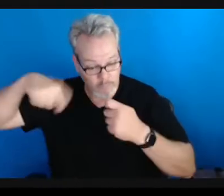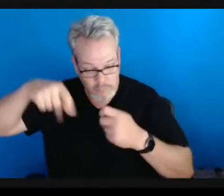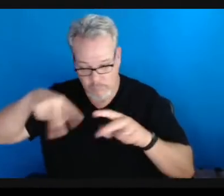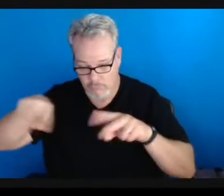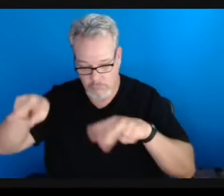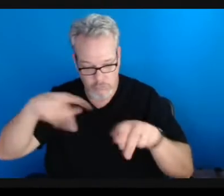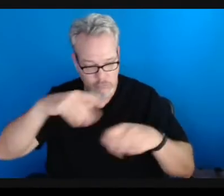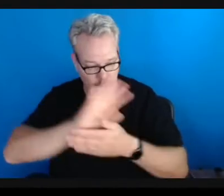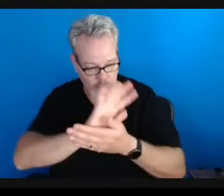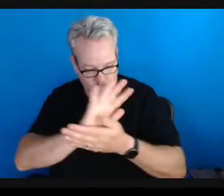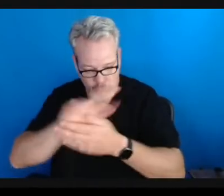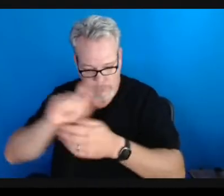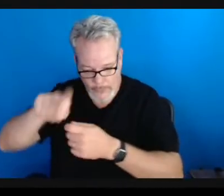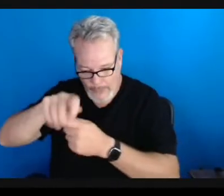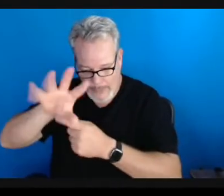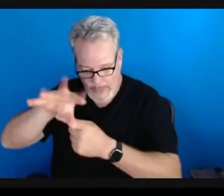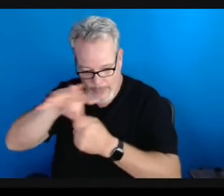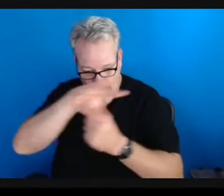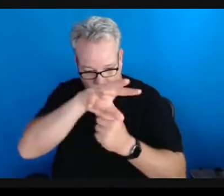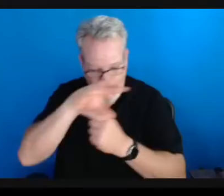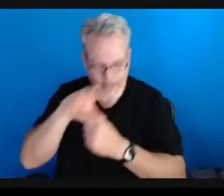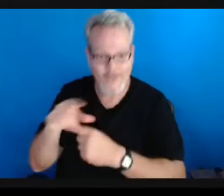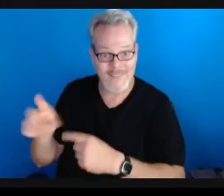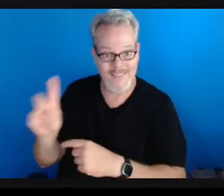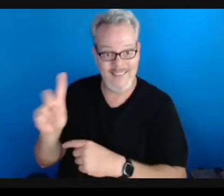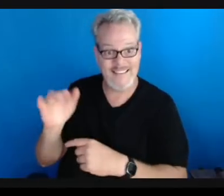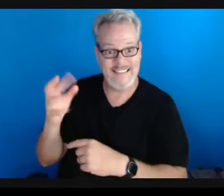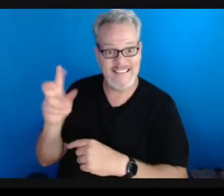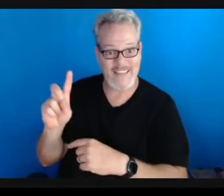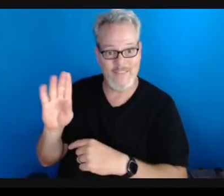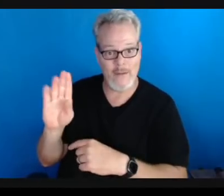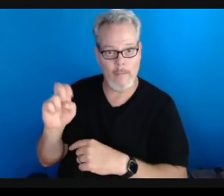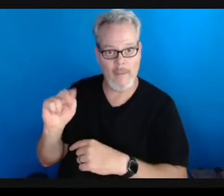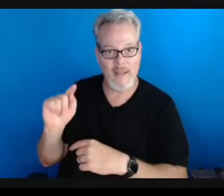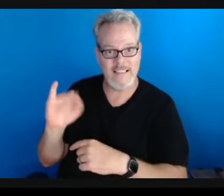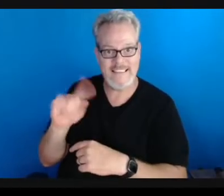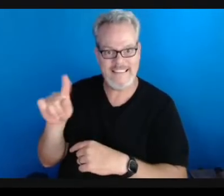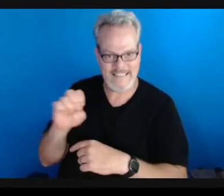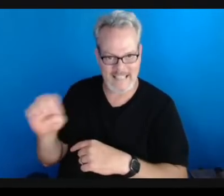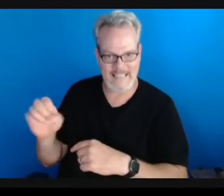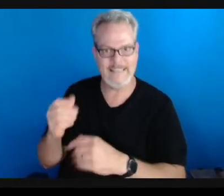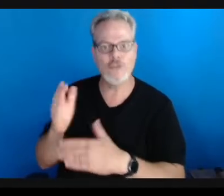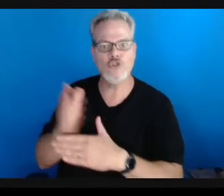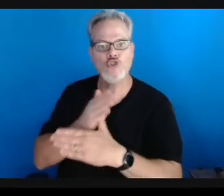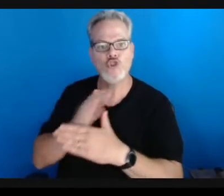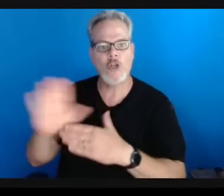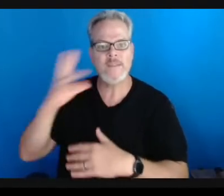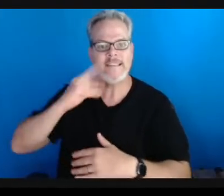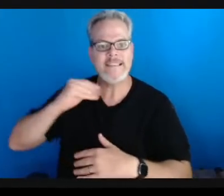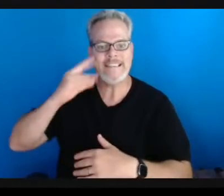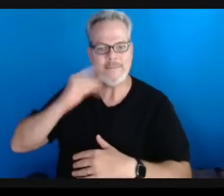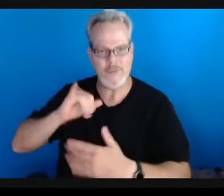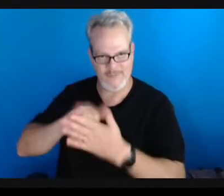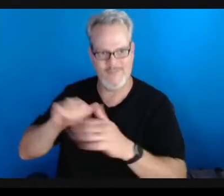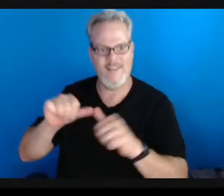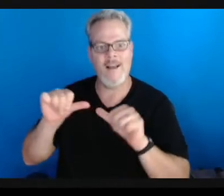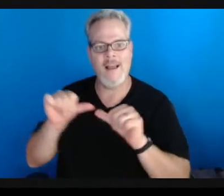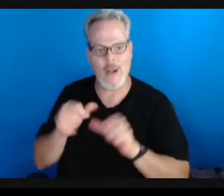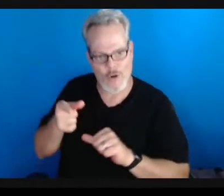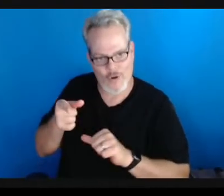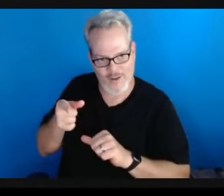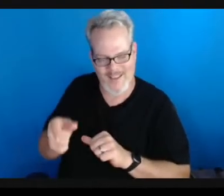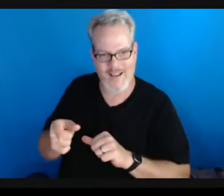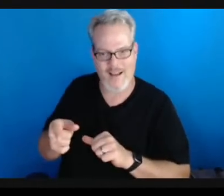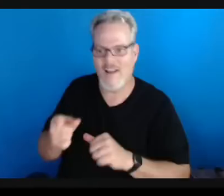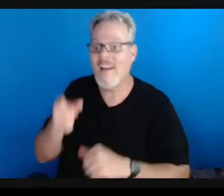Benitez returns to share his experiences in the natural Hawaiian plant sanctuary that is the Kahuku Pit Crater. This is